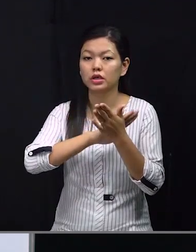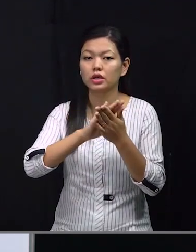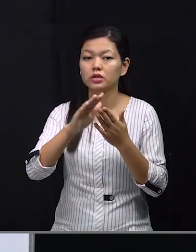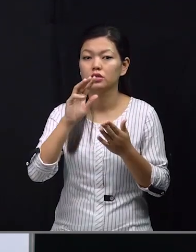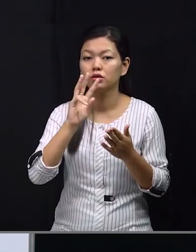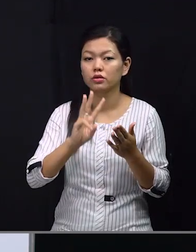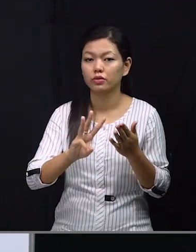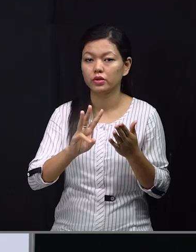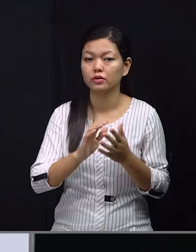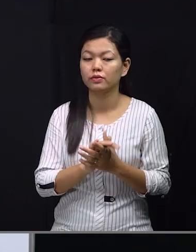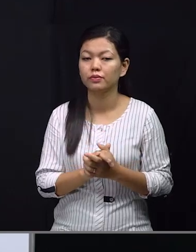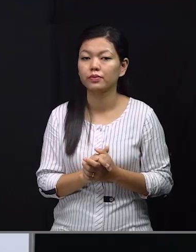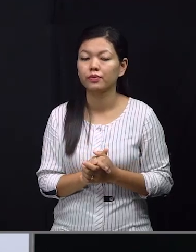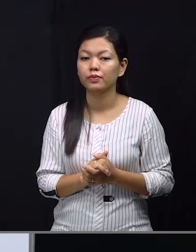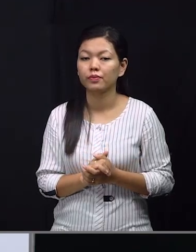and